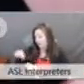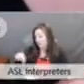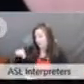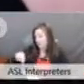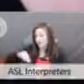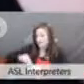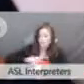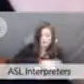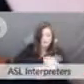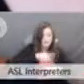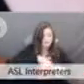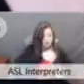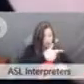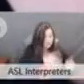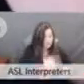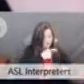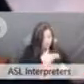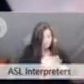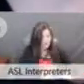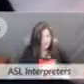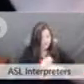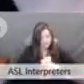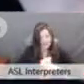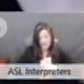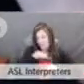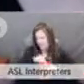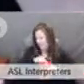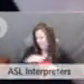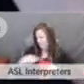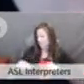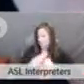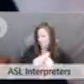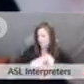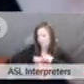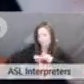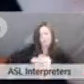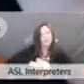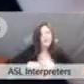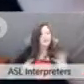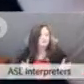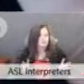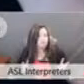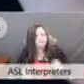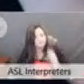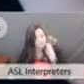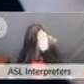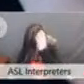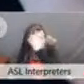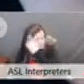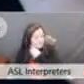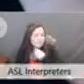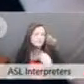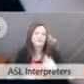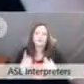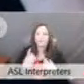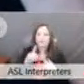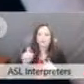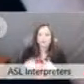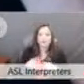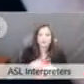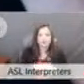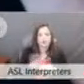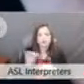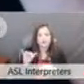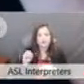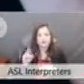someone else who's protected less likely to happen. I want to get to one of these questions on YouTube.